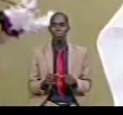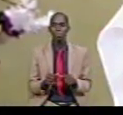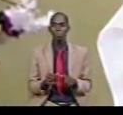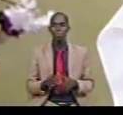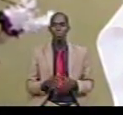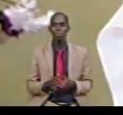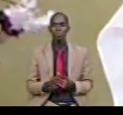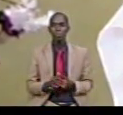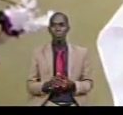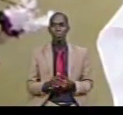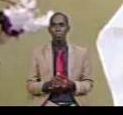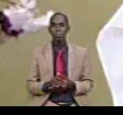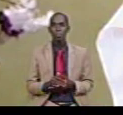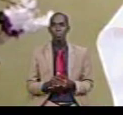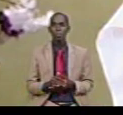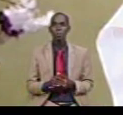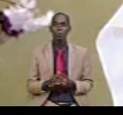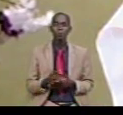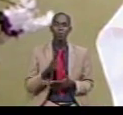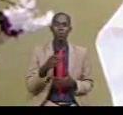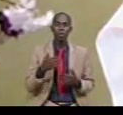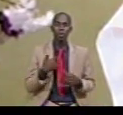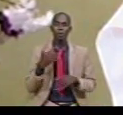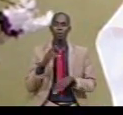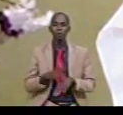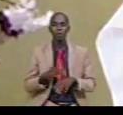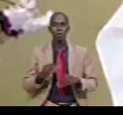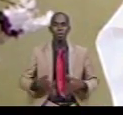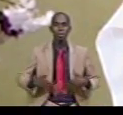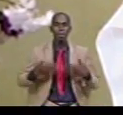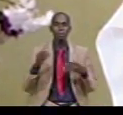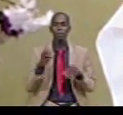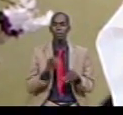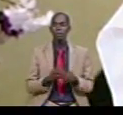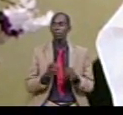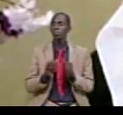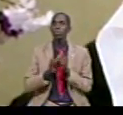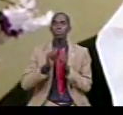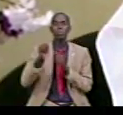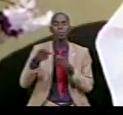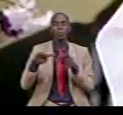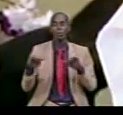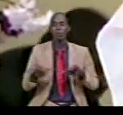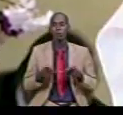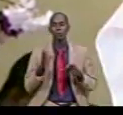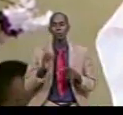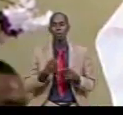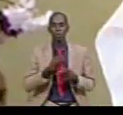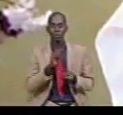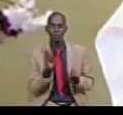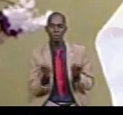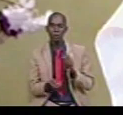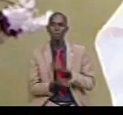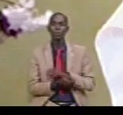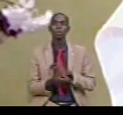circles. You have touched life in the most distant places, transforming hearts and renewing